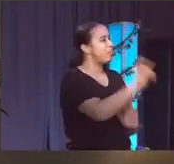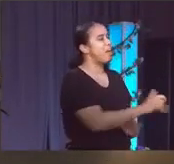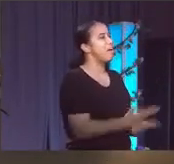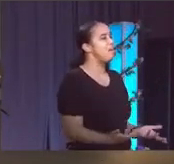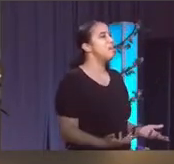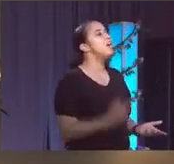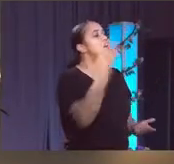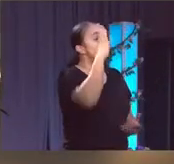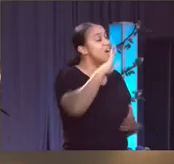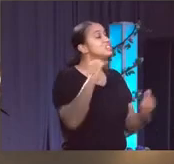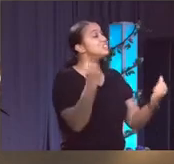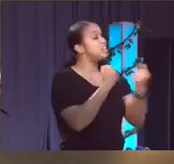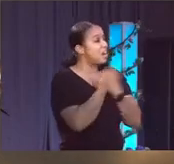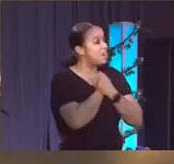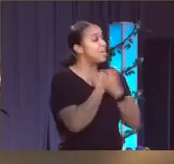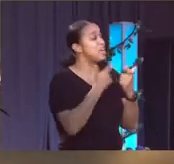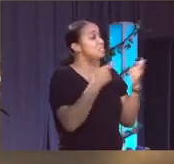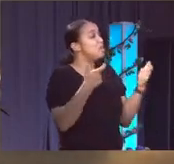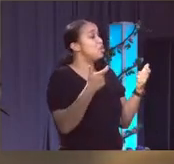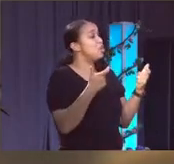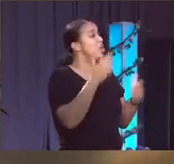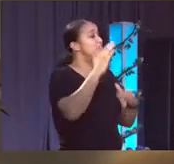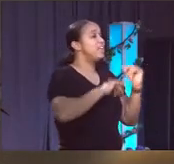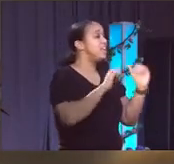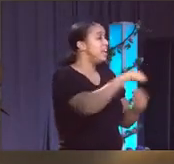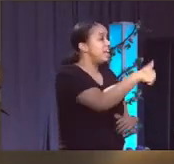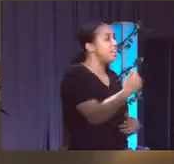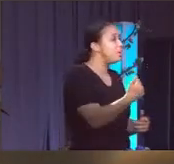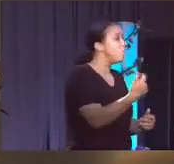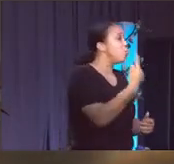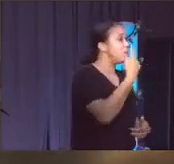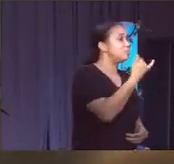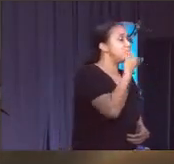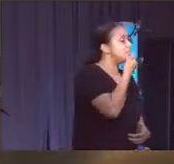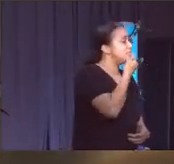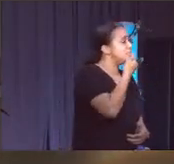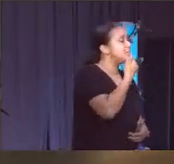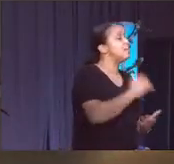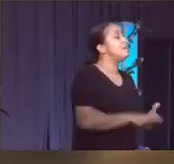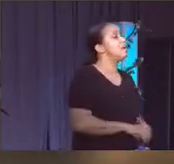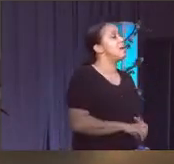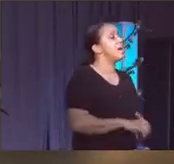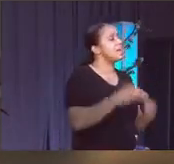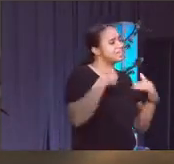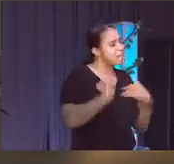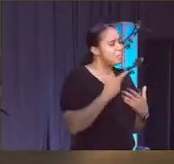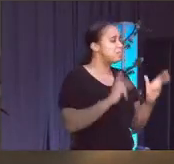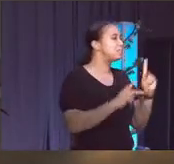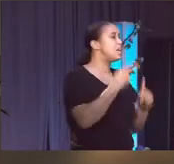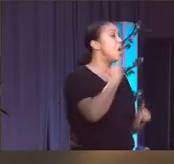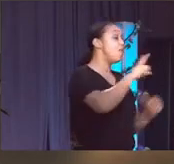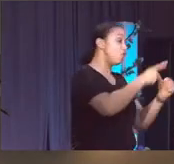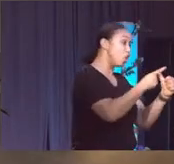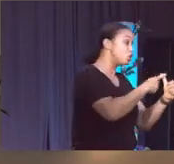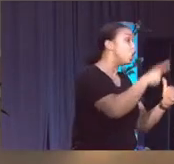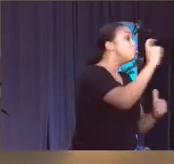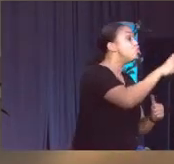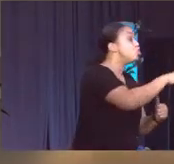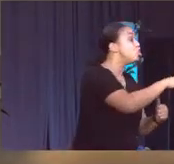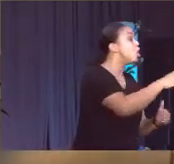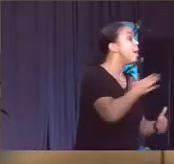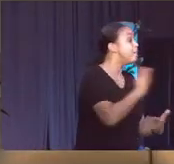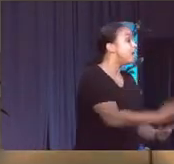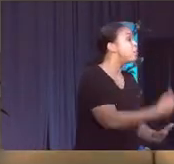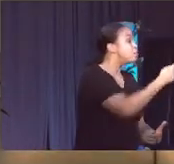Because the love of God is bigger than anybody's failure. And I get tired of people saying, now, first of all, you need to admit